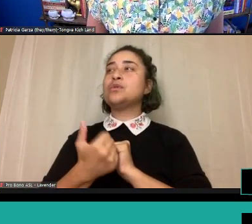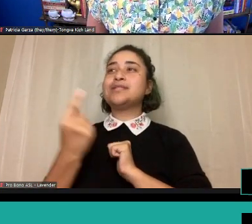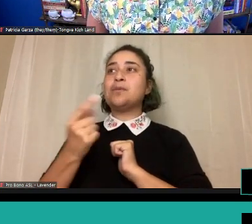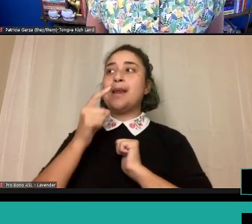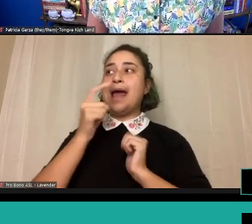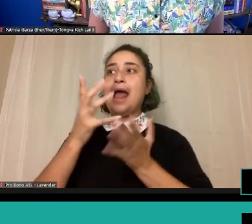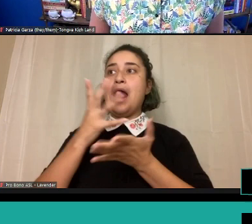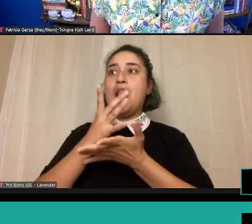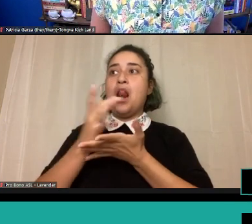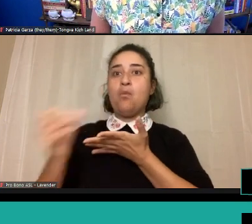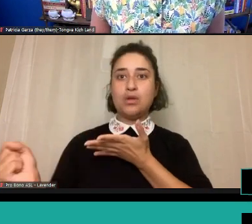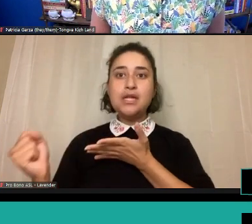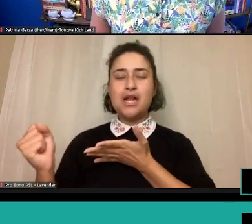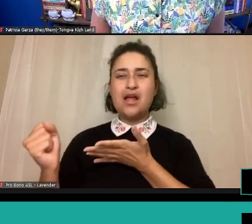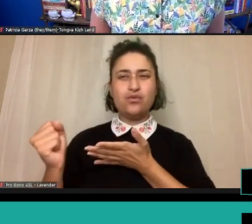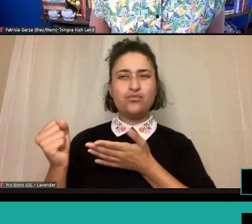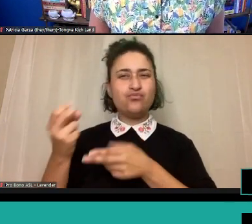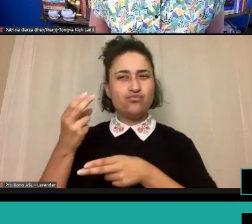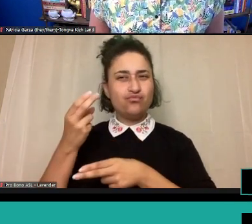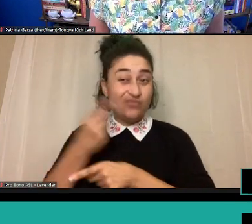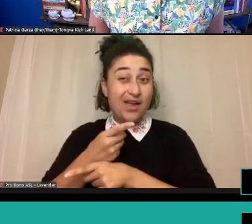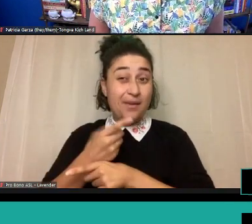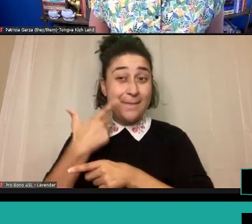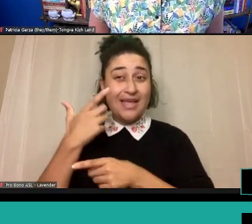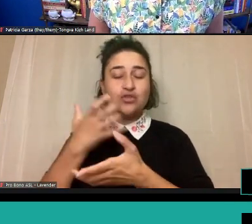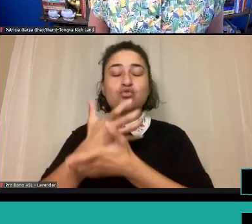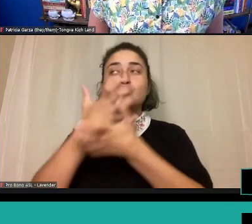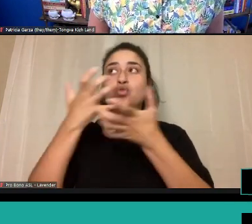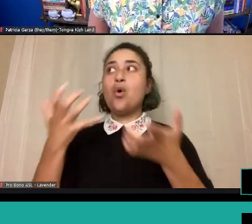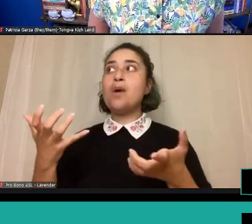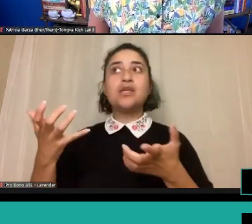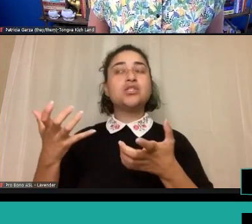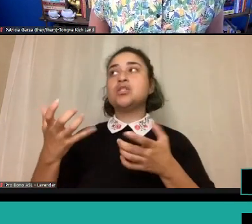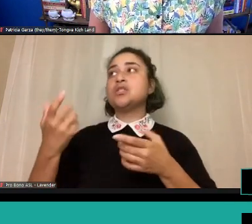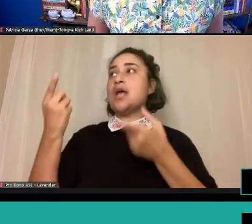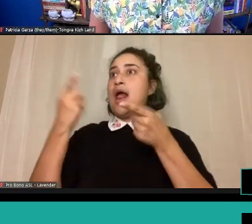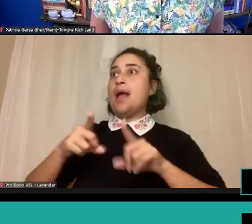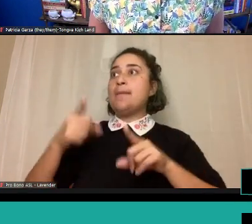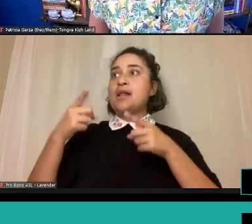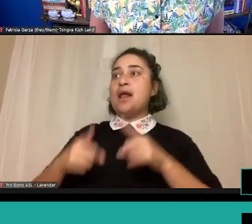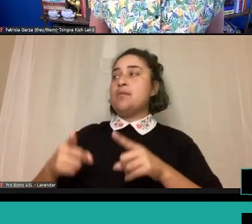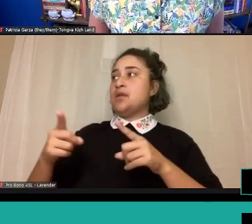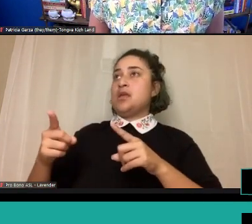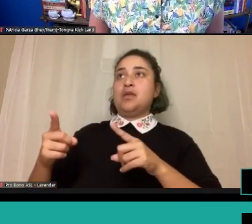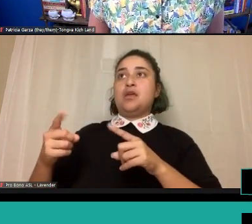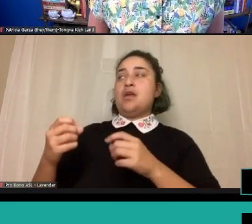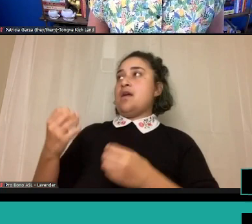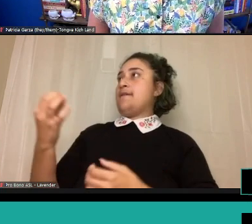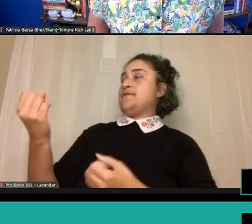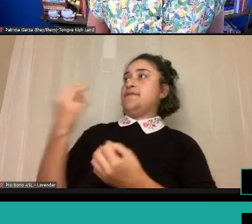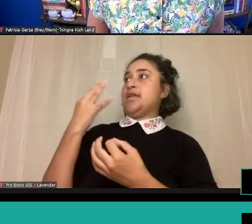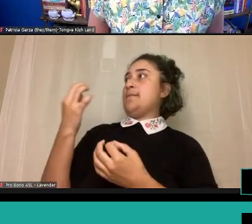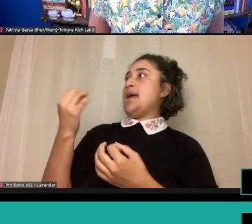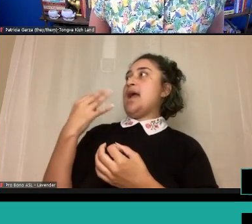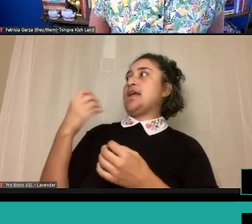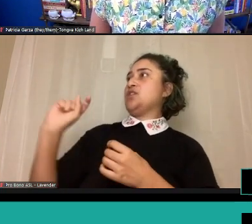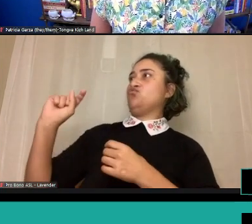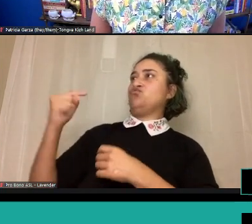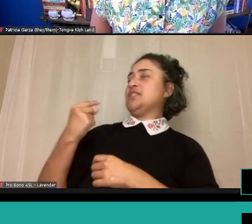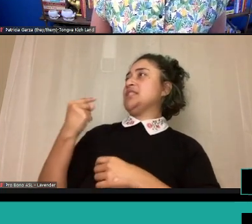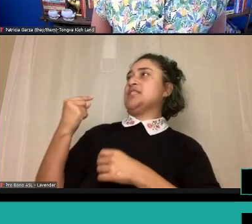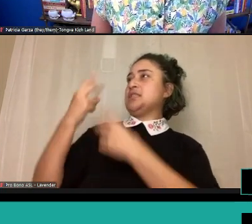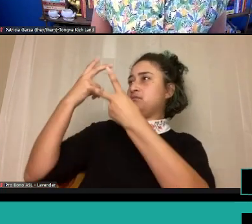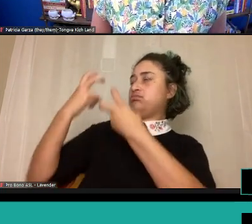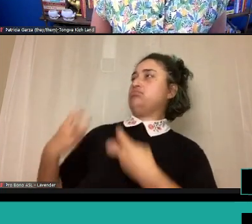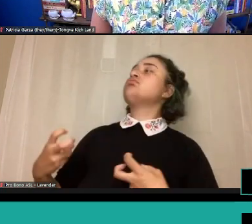out, right? Because there's just so much coming at you. Feedback and criticism, and then